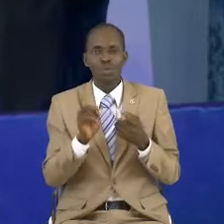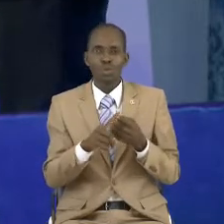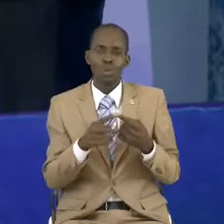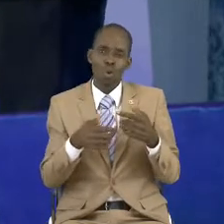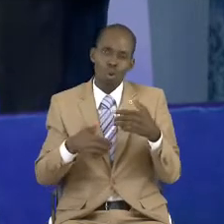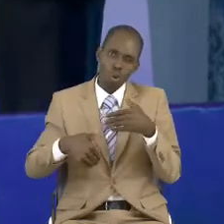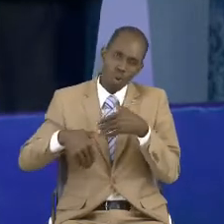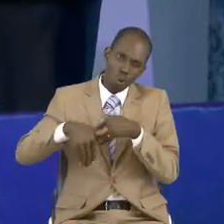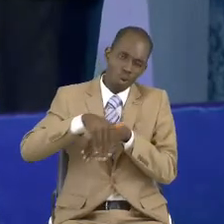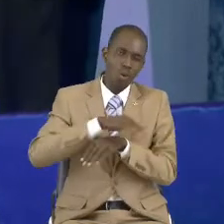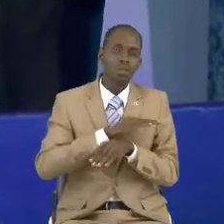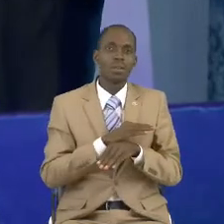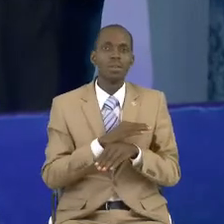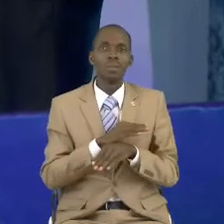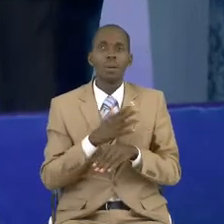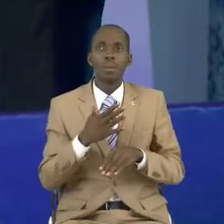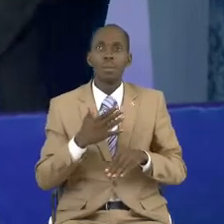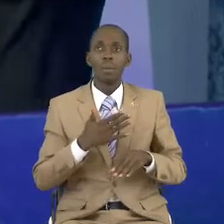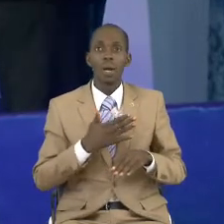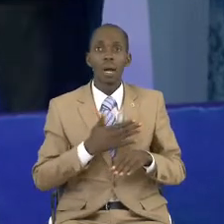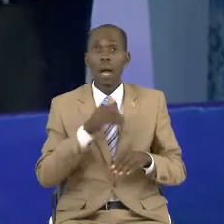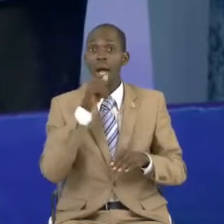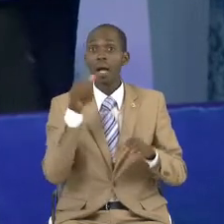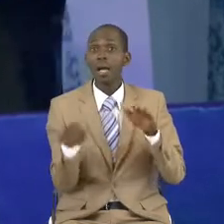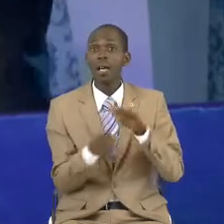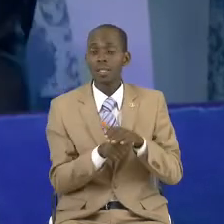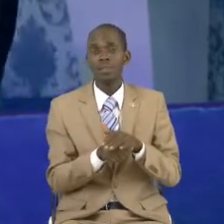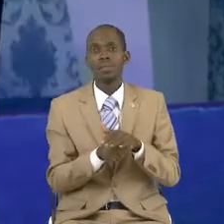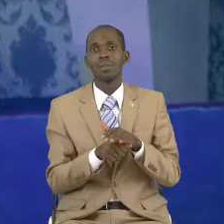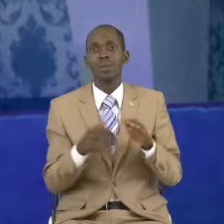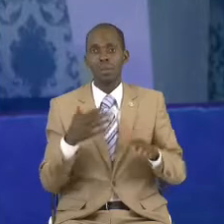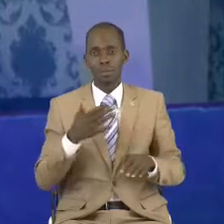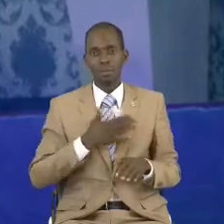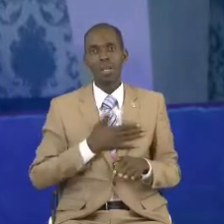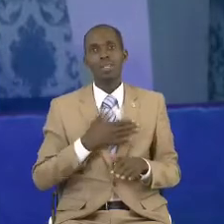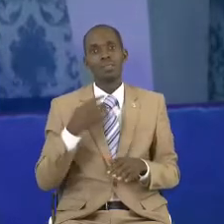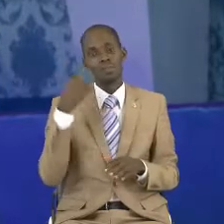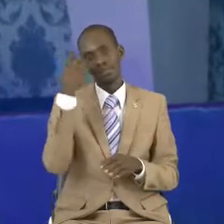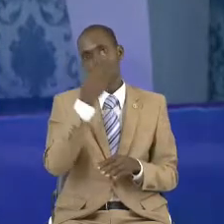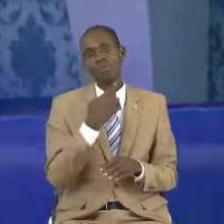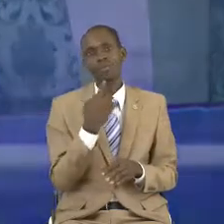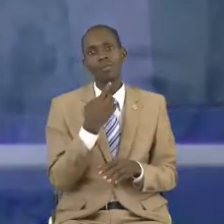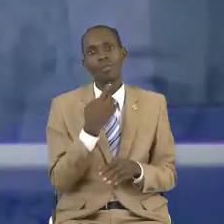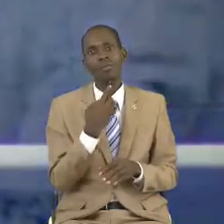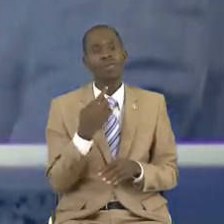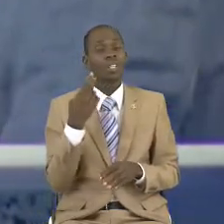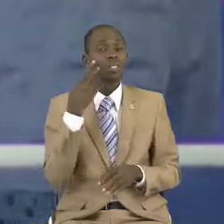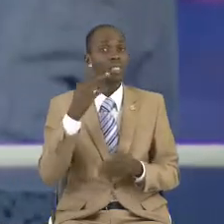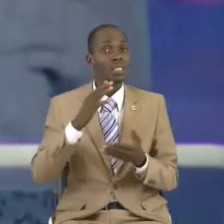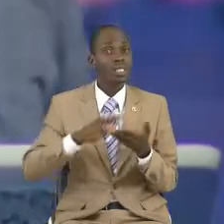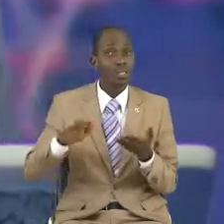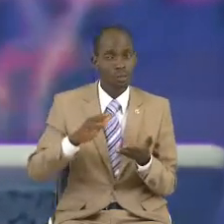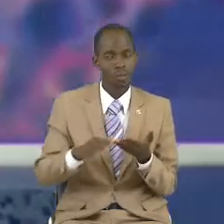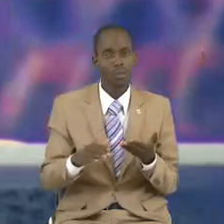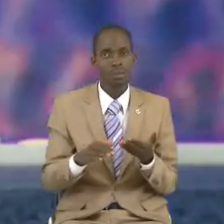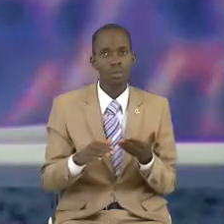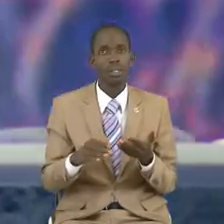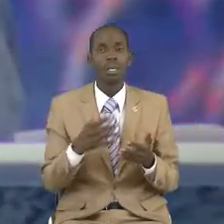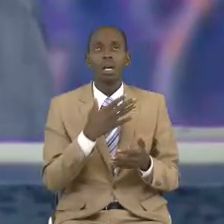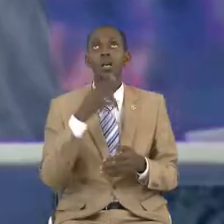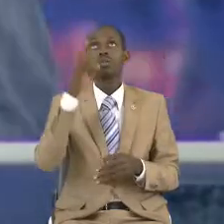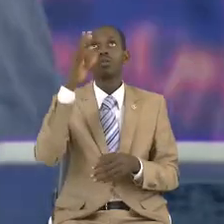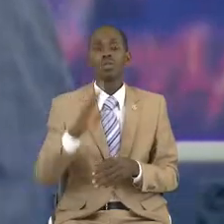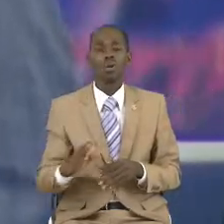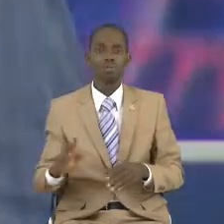and so excuses came and god drove the man and the woman